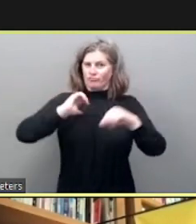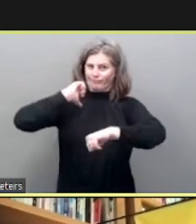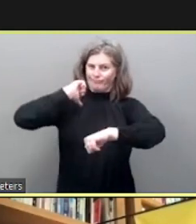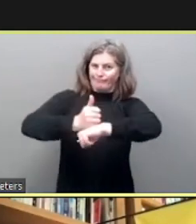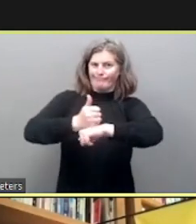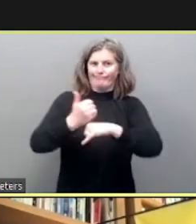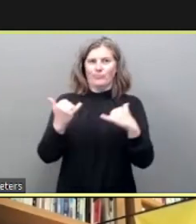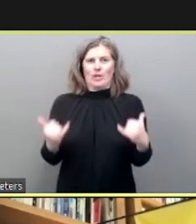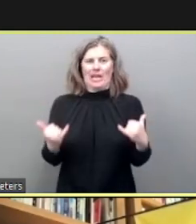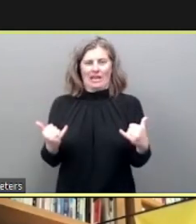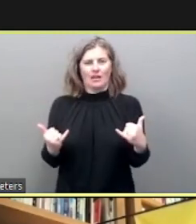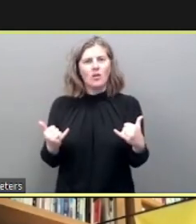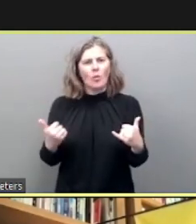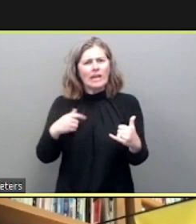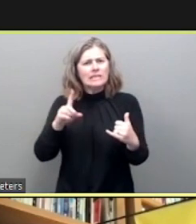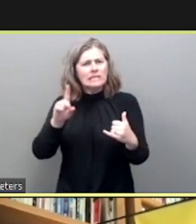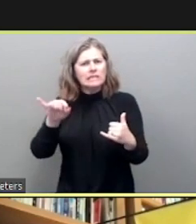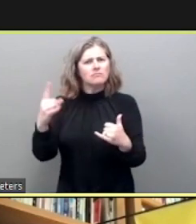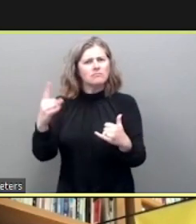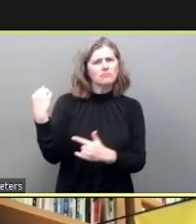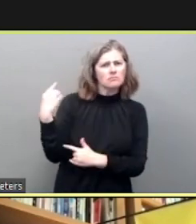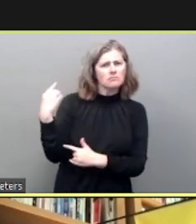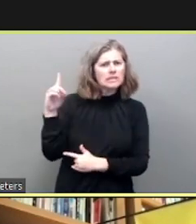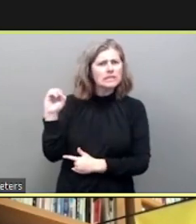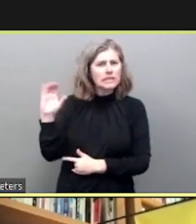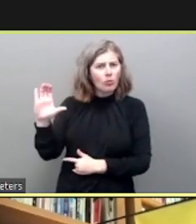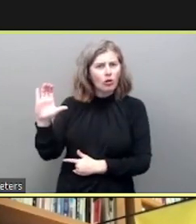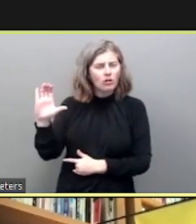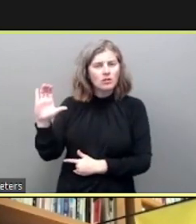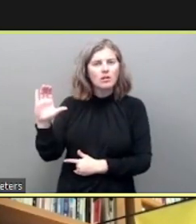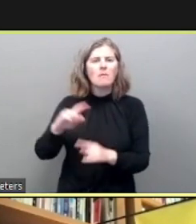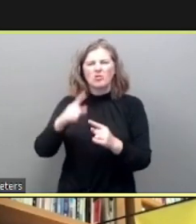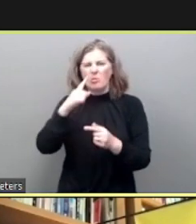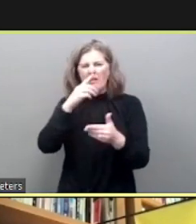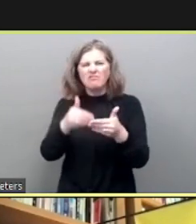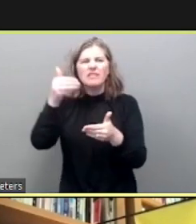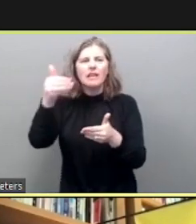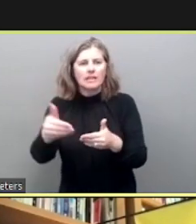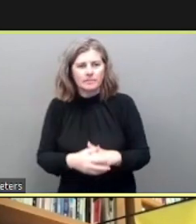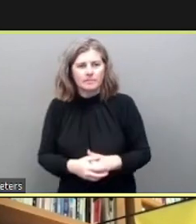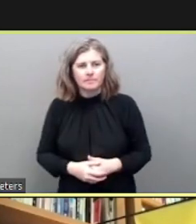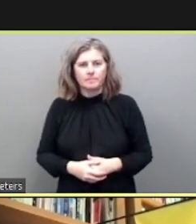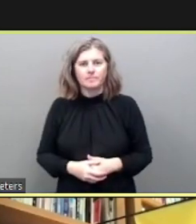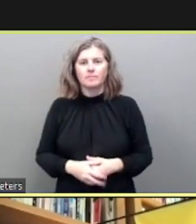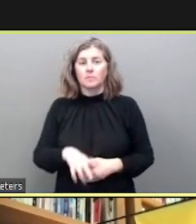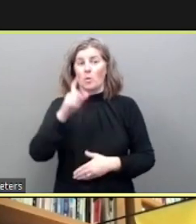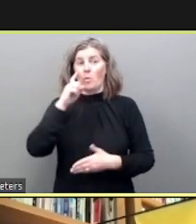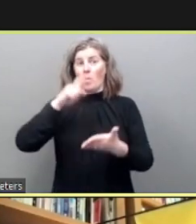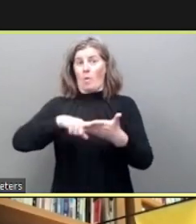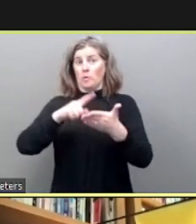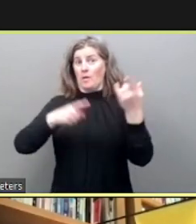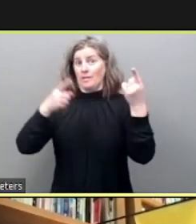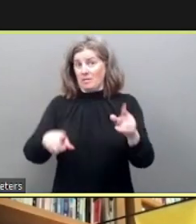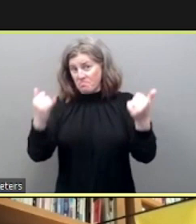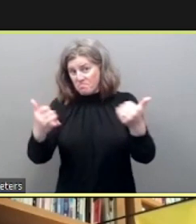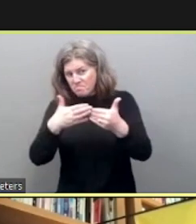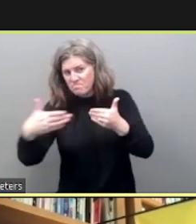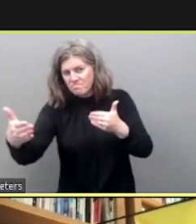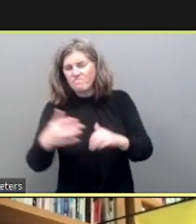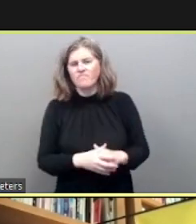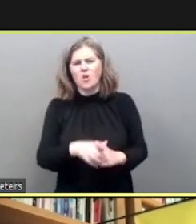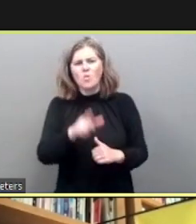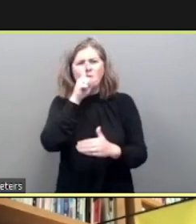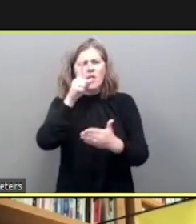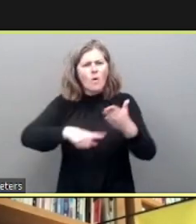to you earlier in December of last year, but let's go to the next slide, Brianna, and you'll see there, really what is